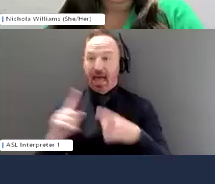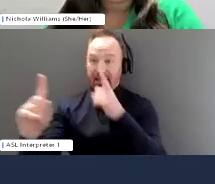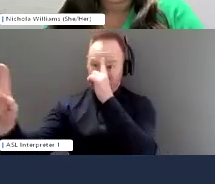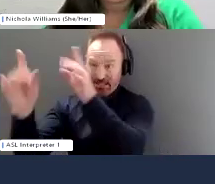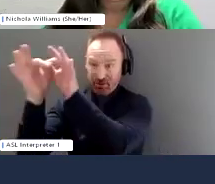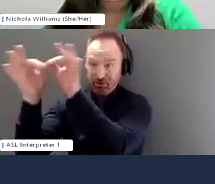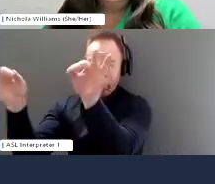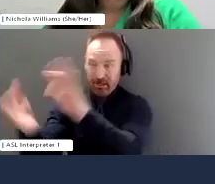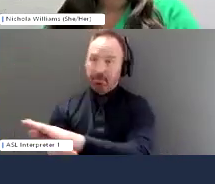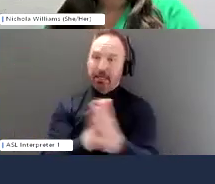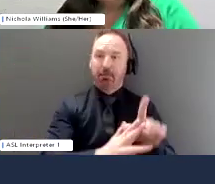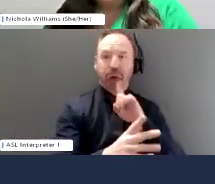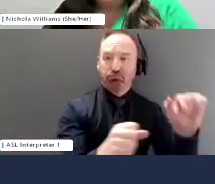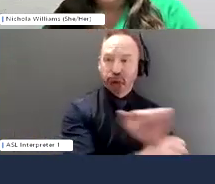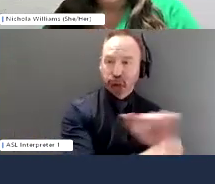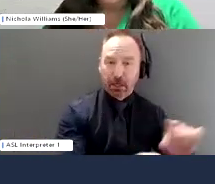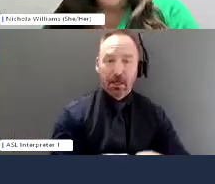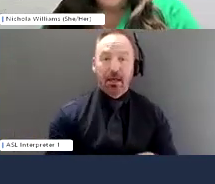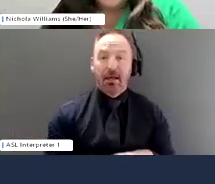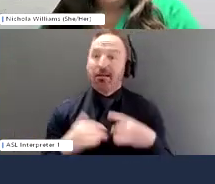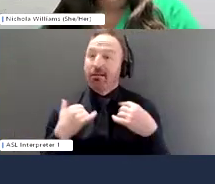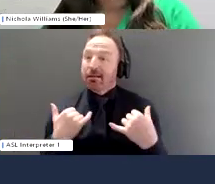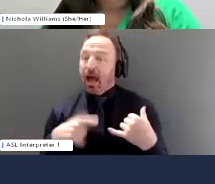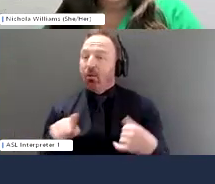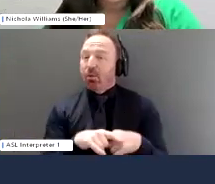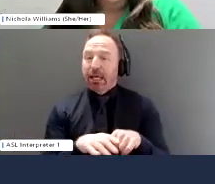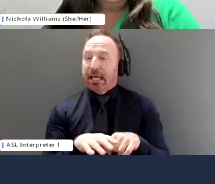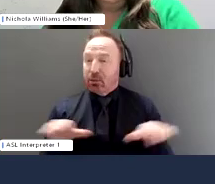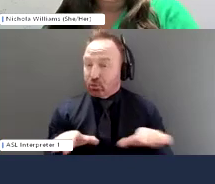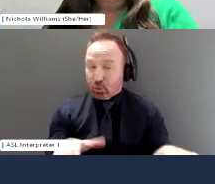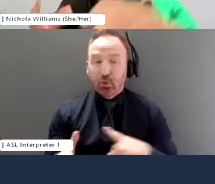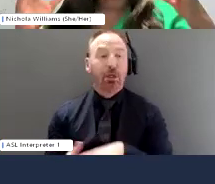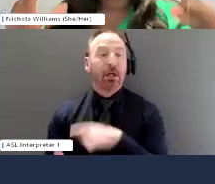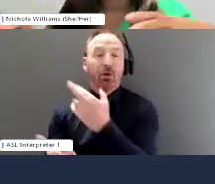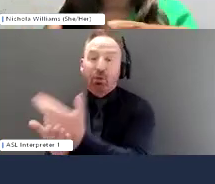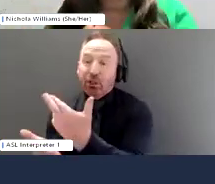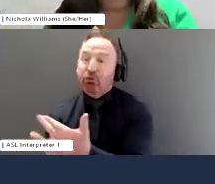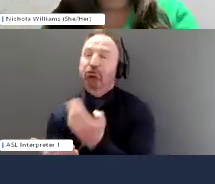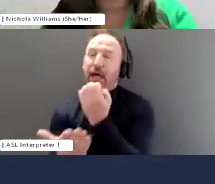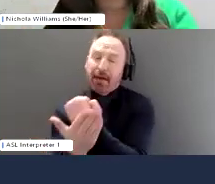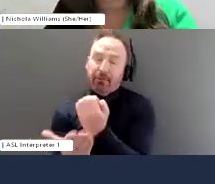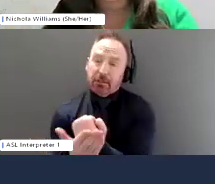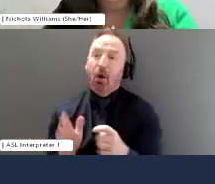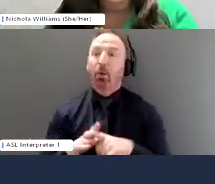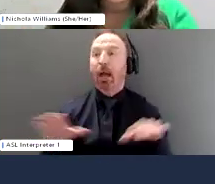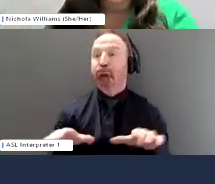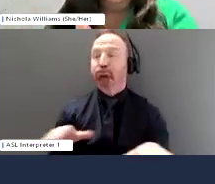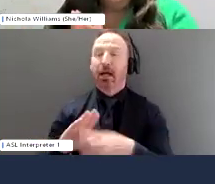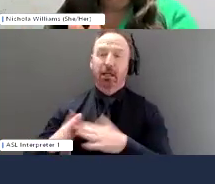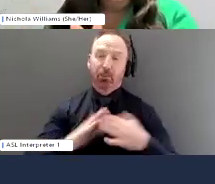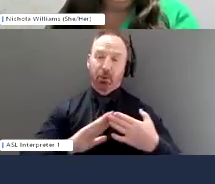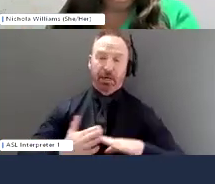action. So some of the things that we do, research and evidence. We conduct community-based research